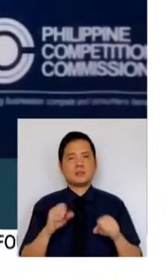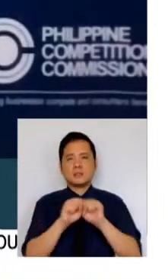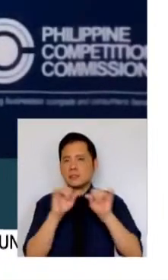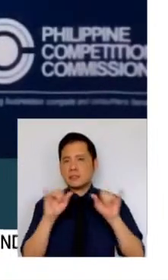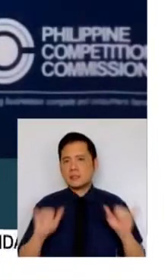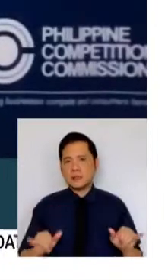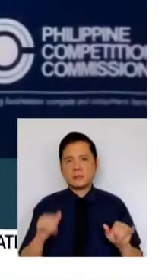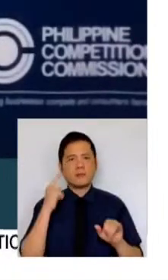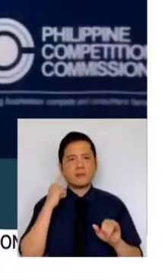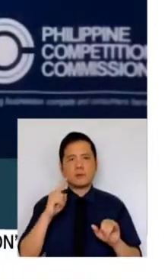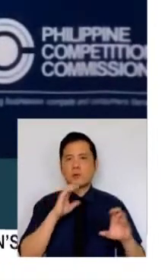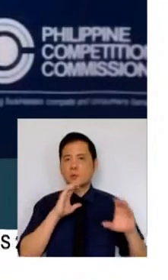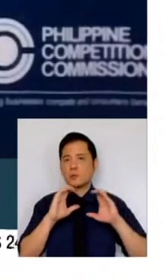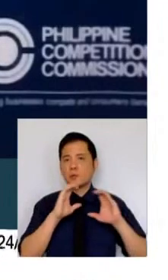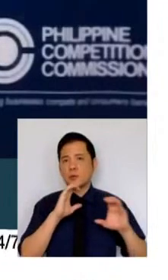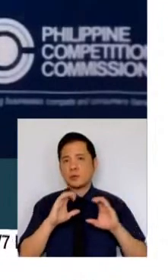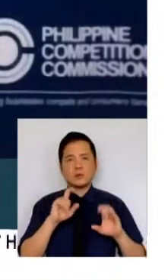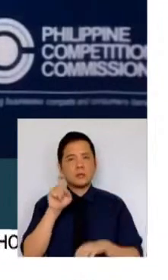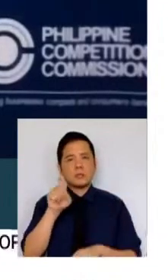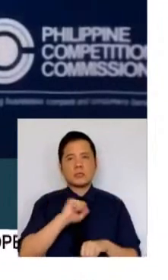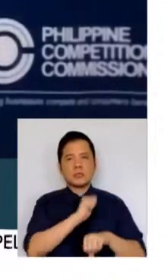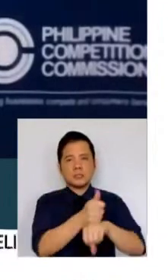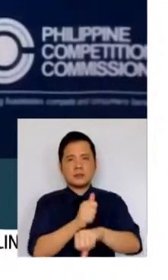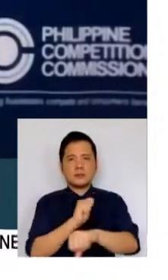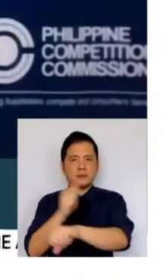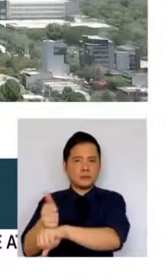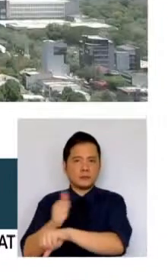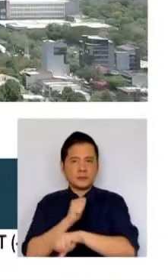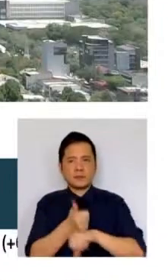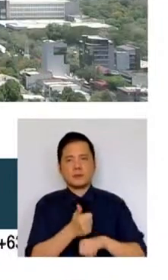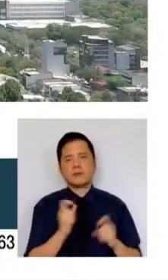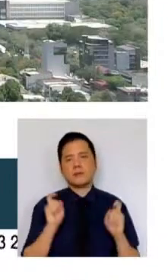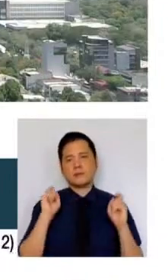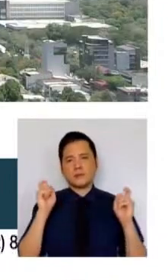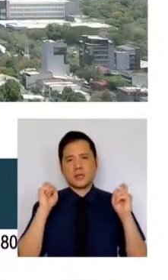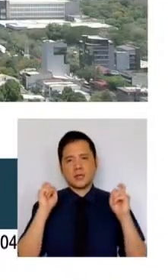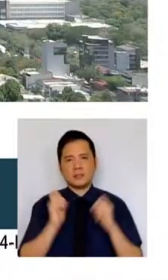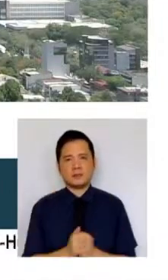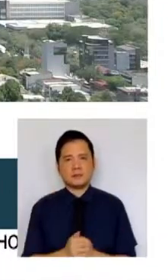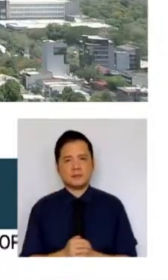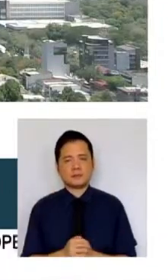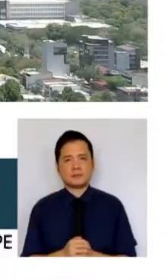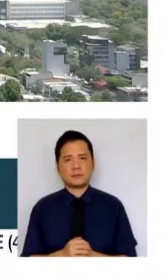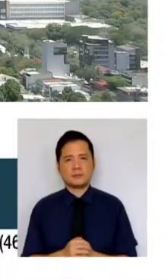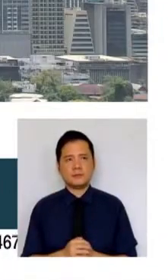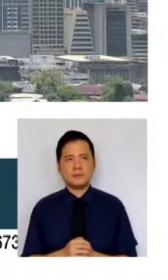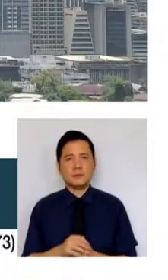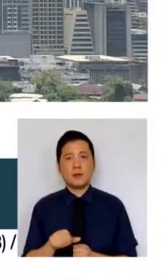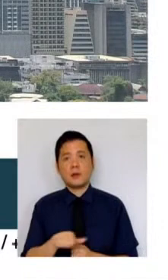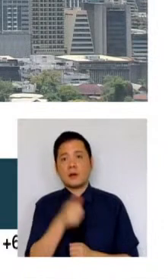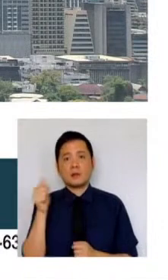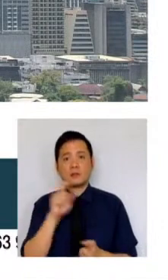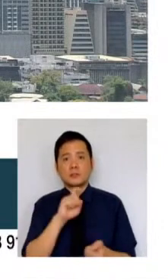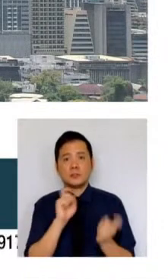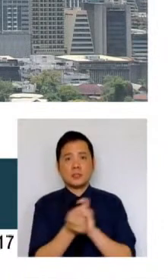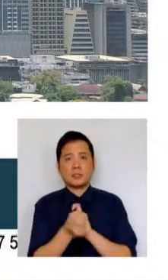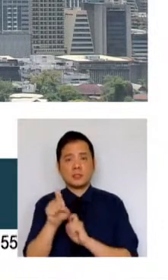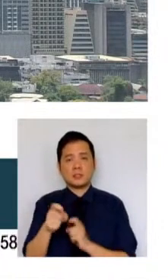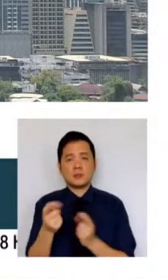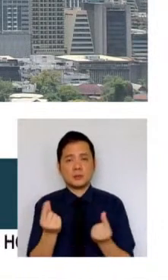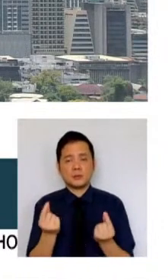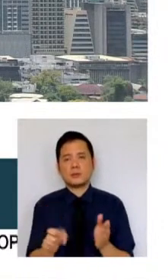faster. And there are many reforms that we need to do to get that going. For example, in the